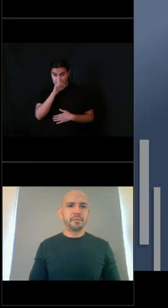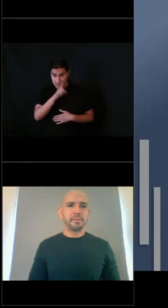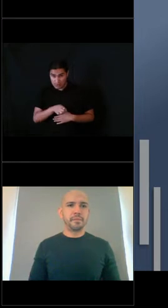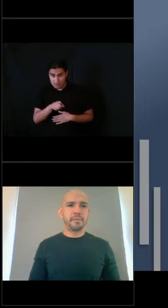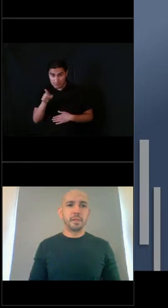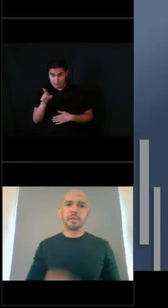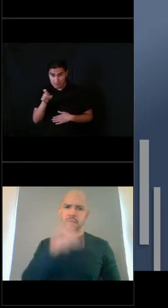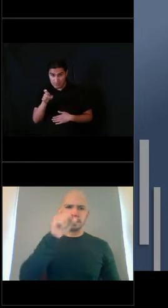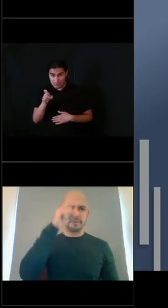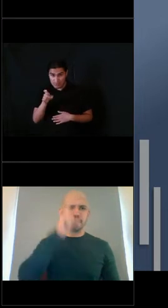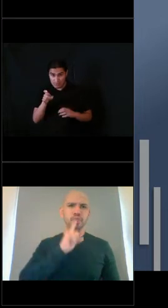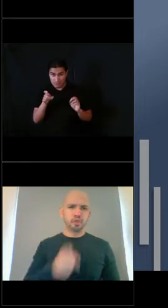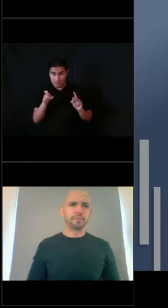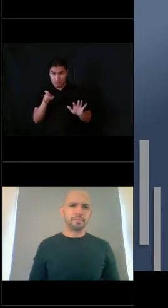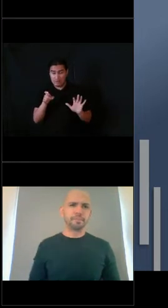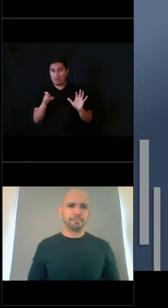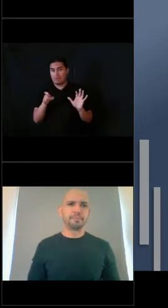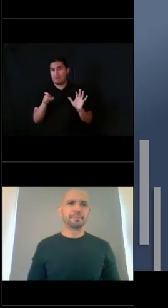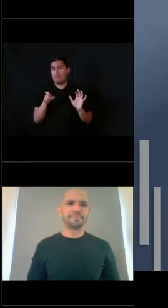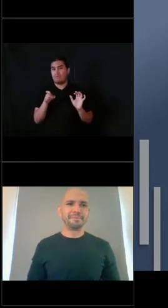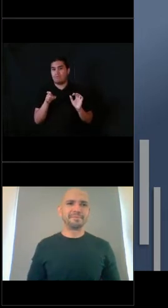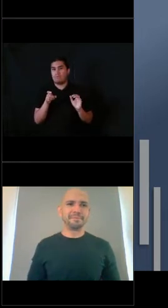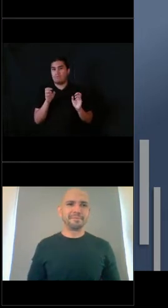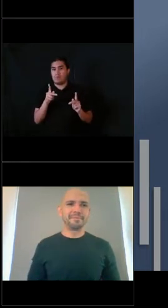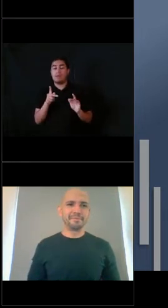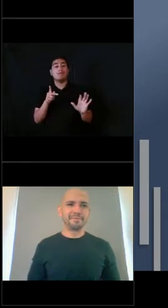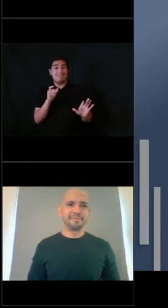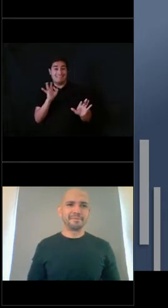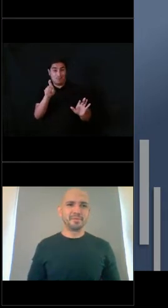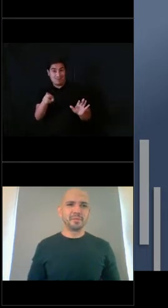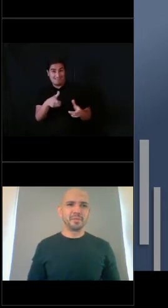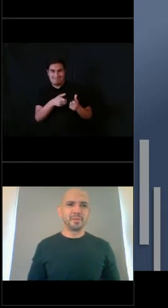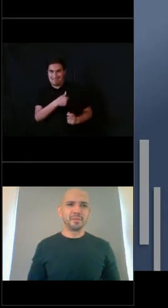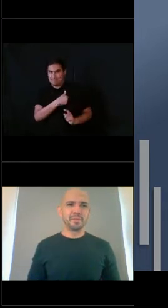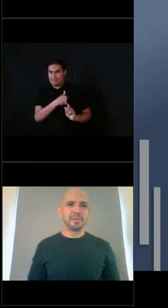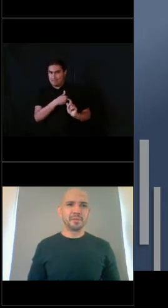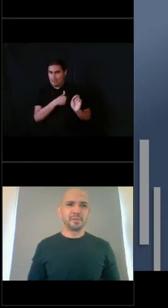that and then trying to make our funding process simpler